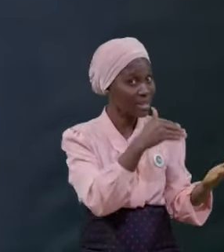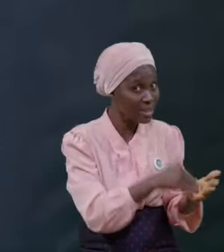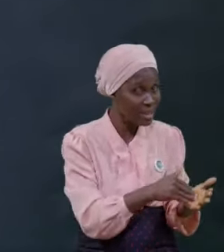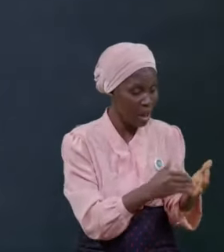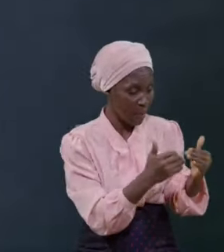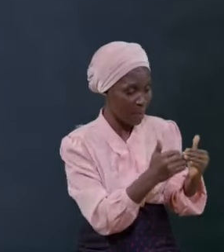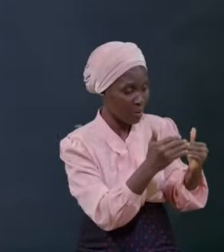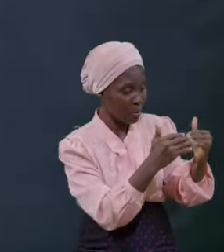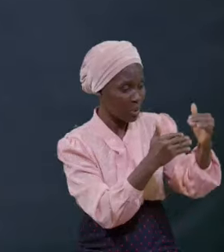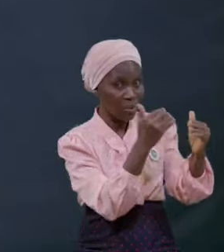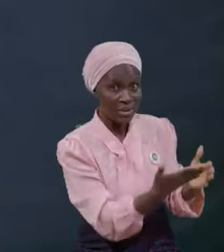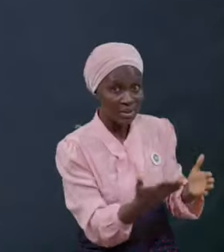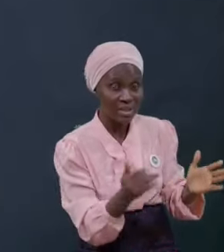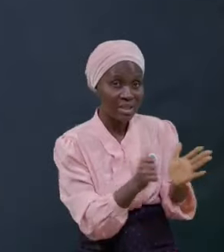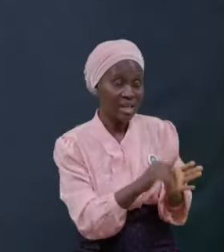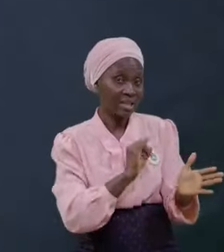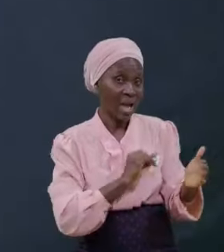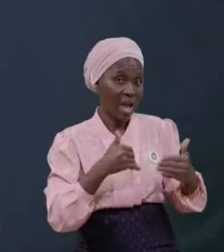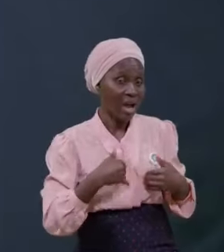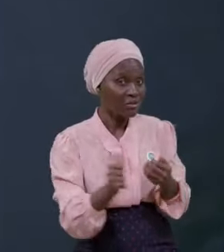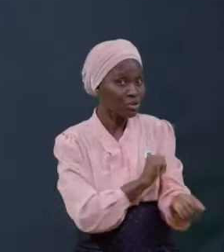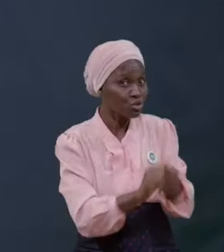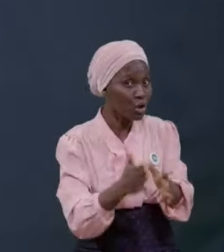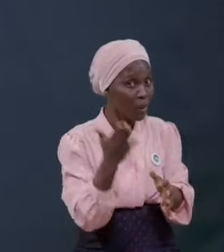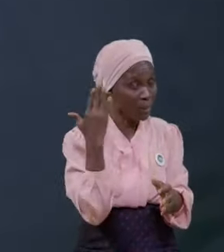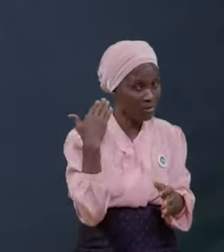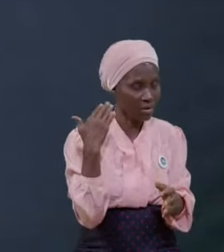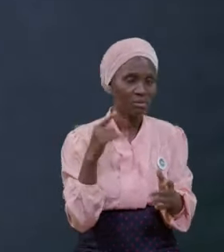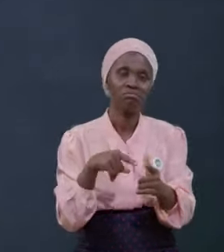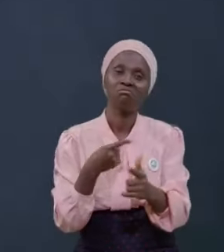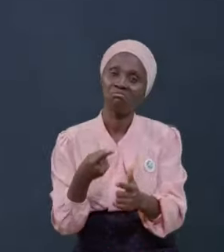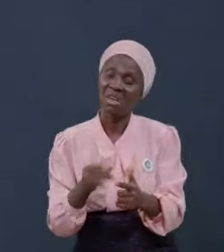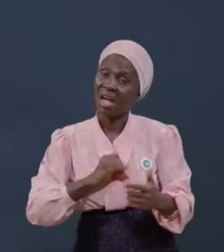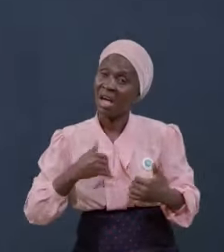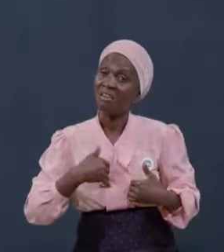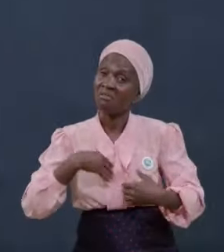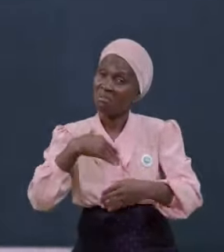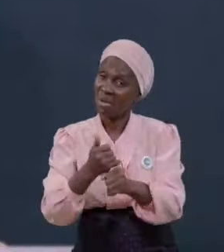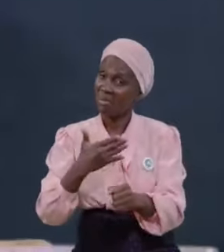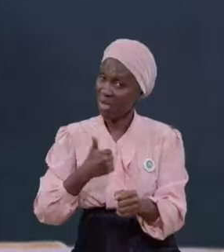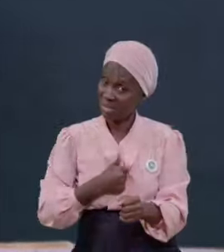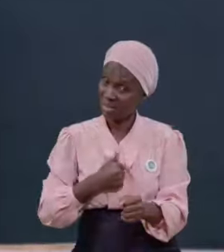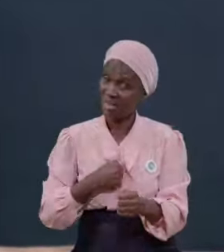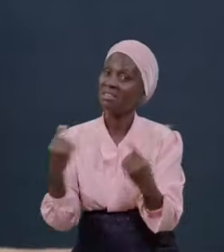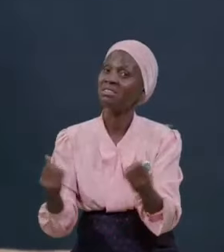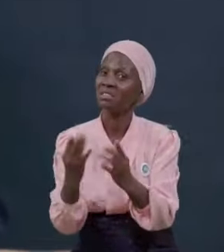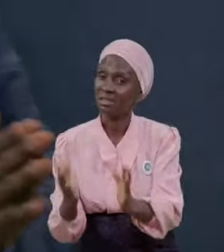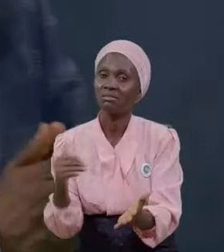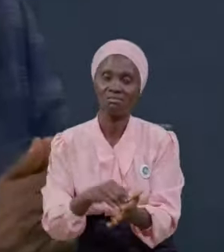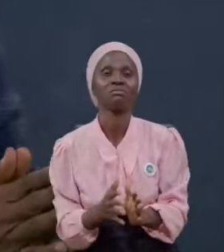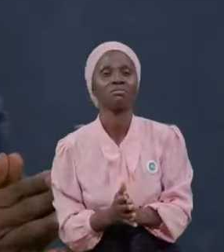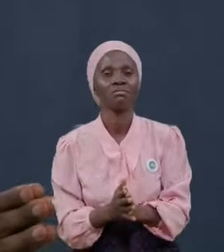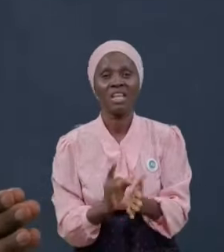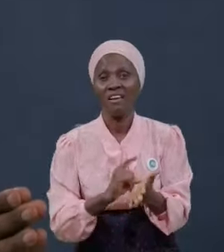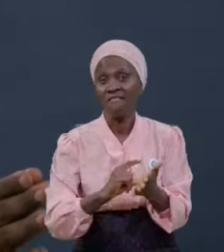I destroyed, I make myself a transgressor. Look at verse 20. In verse 20, verse